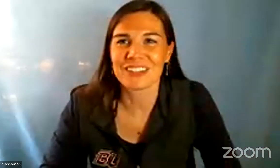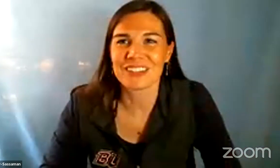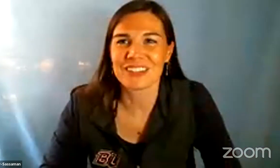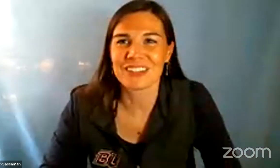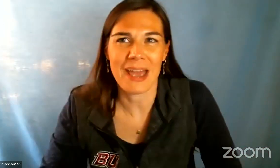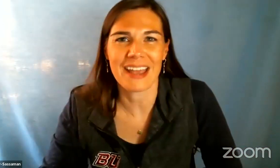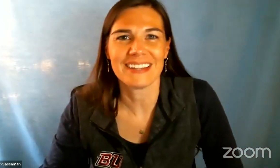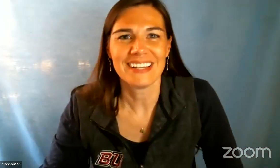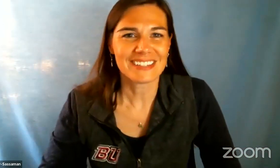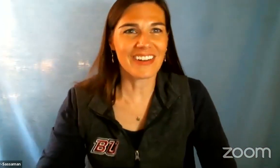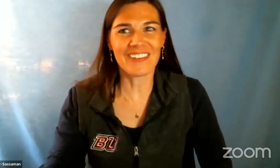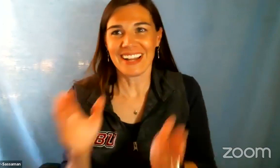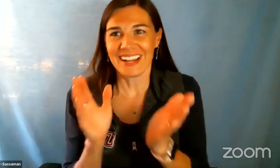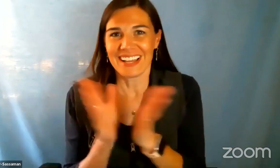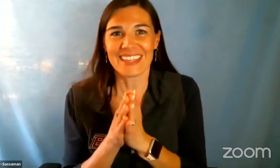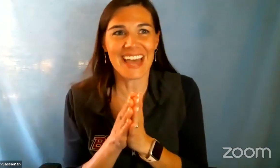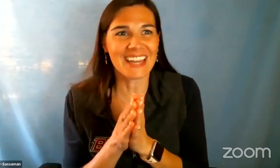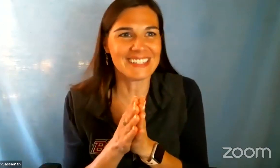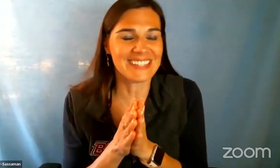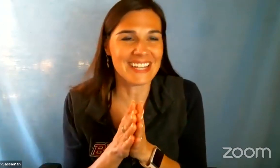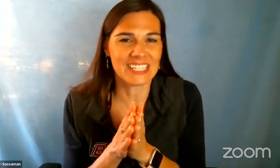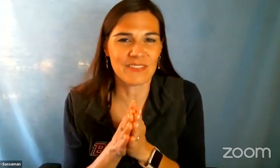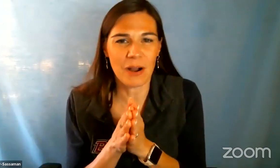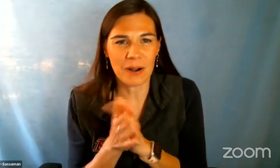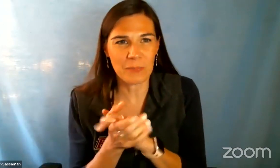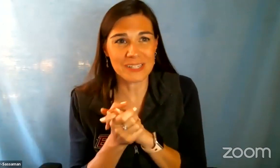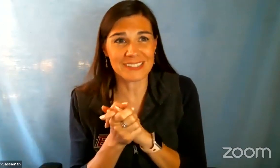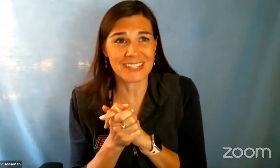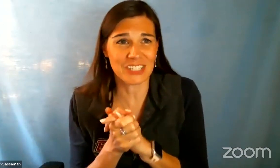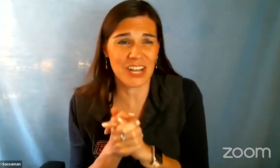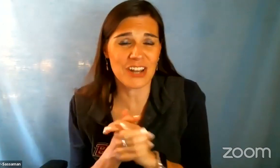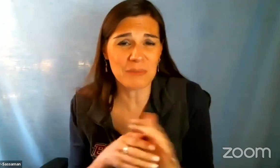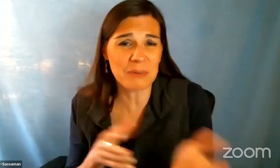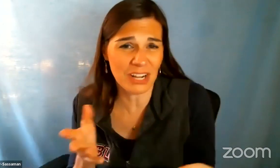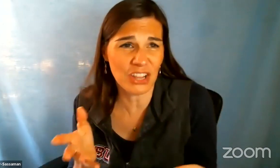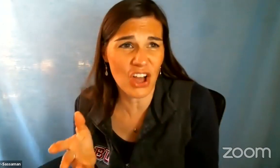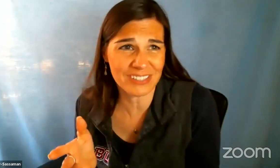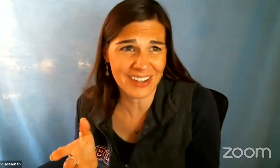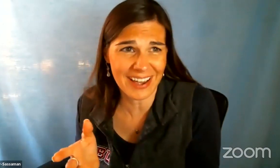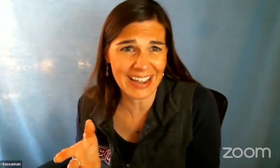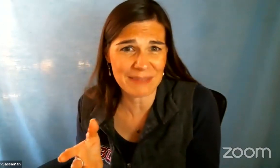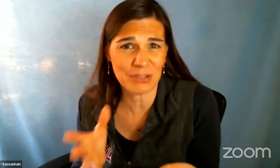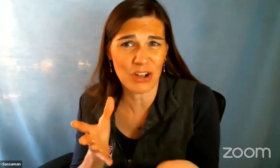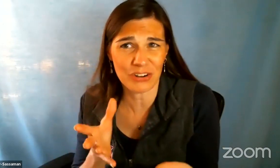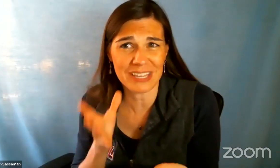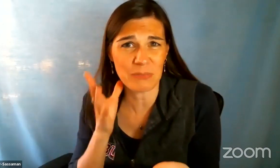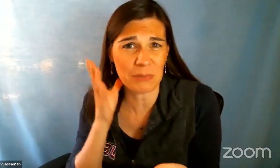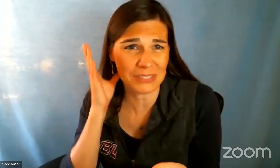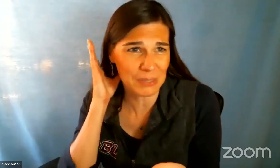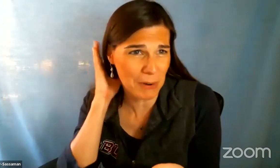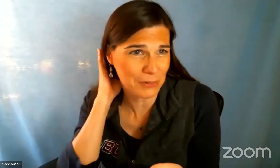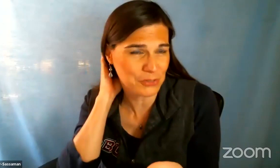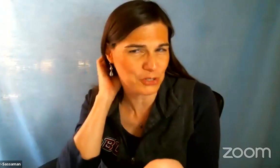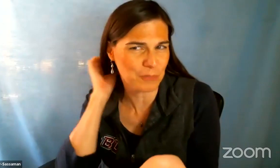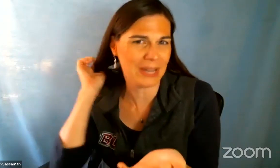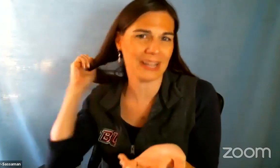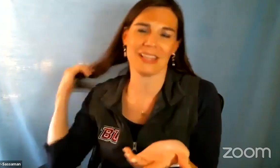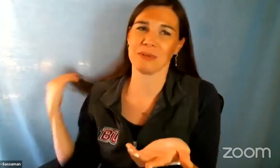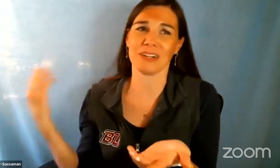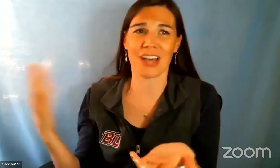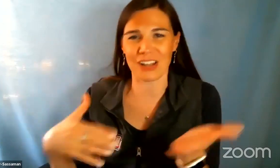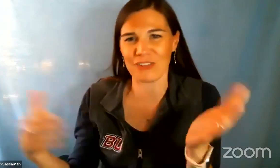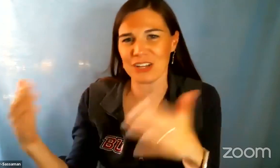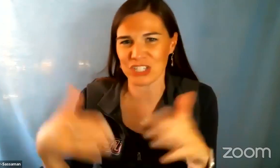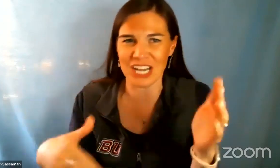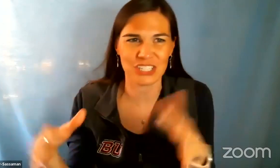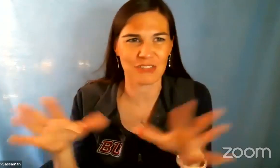it's a good pay. So that is the end of our presentation. I know that we went a long time, longer than what we were supposed to, but there were